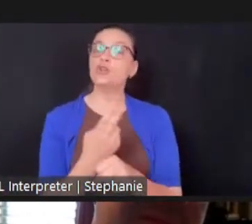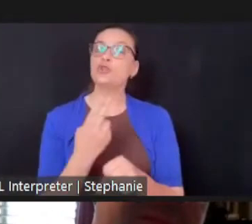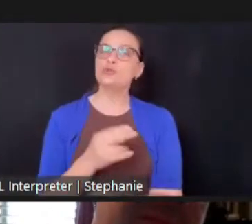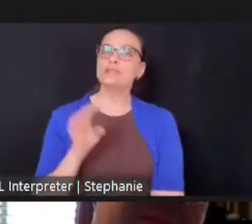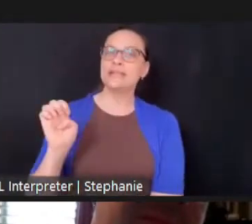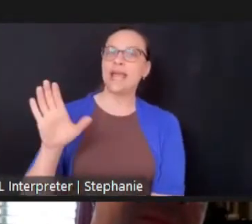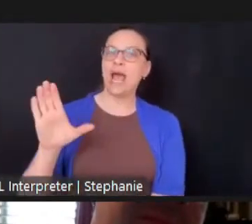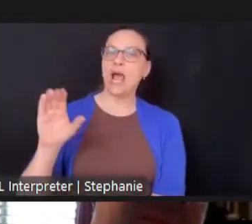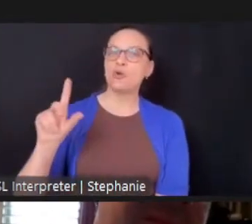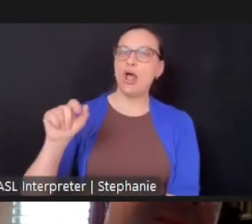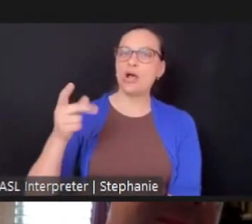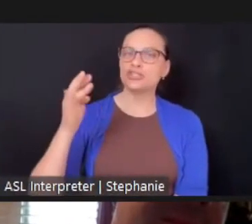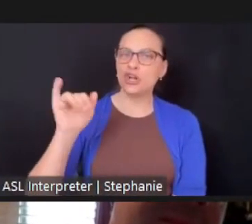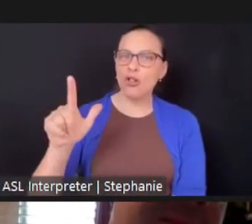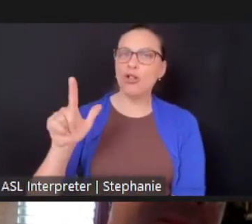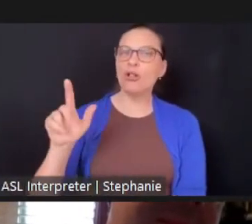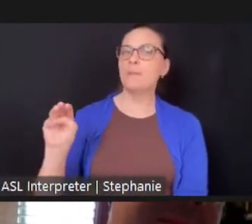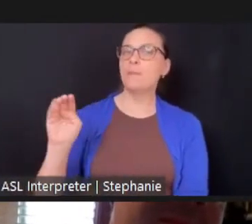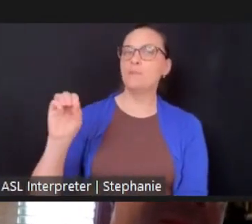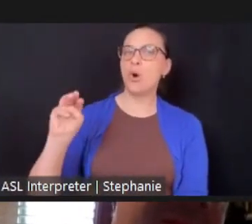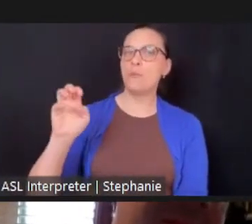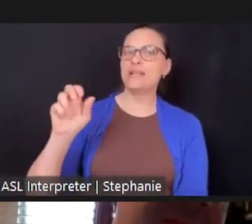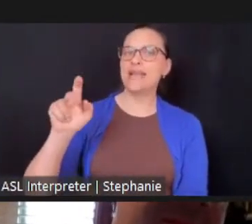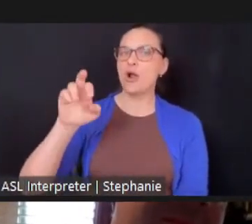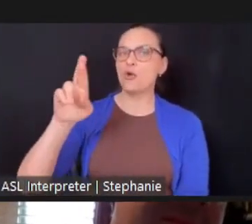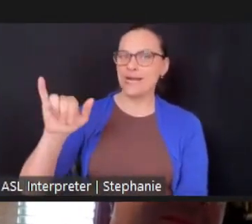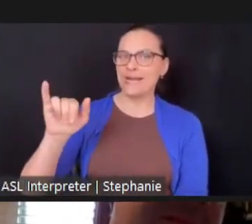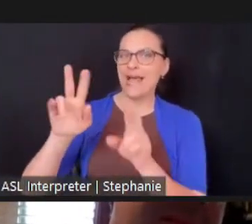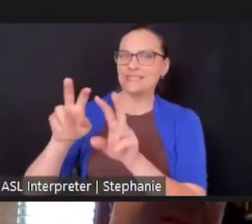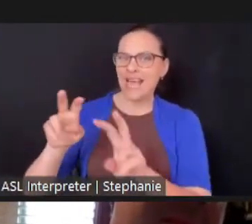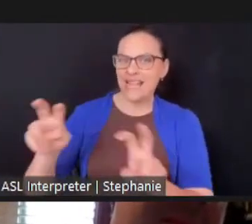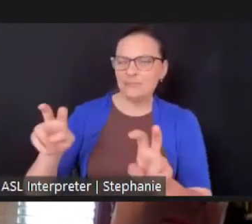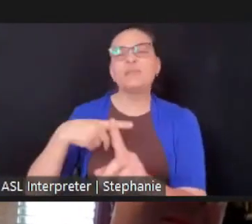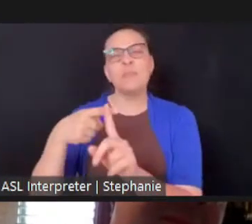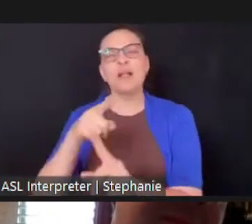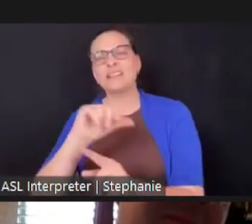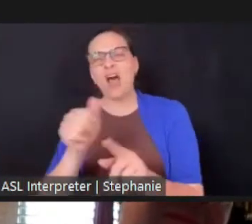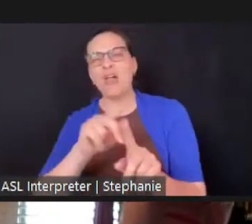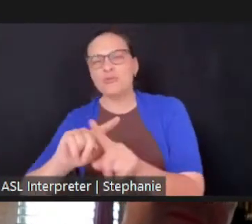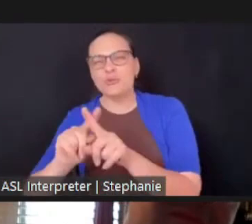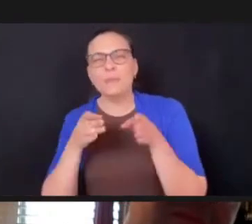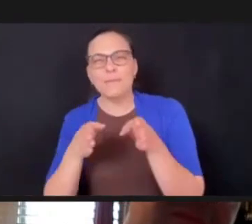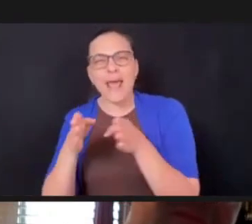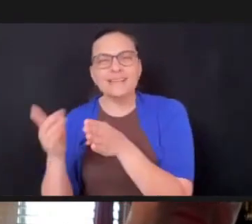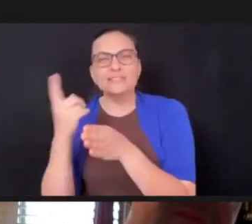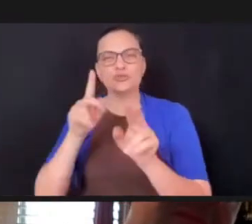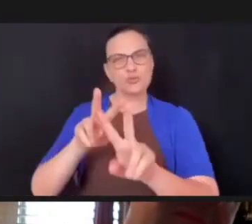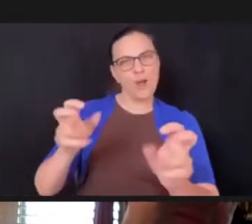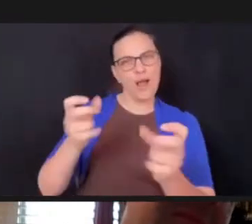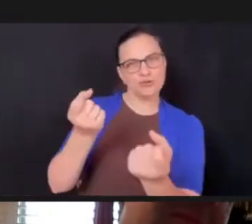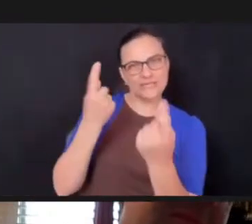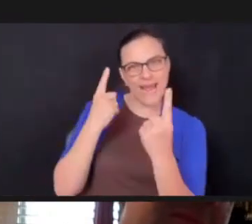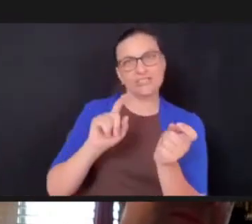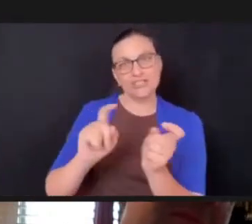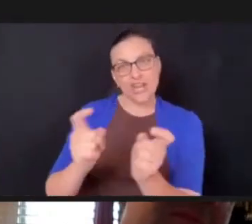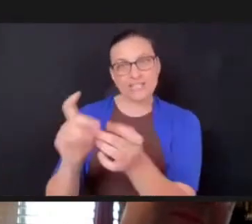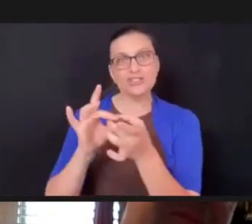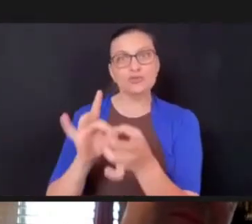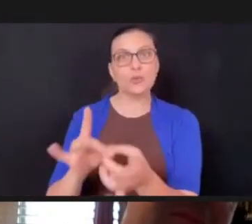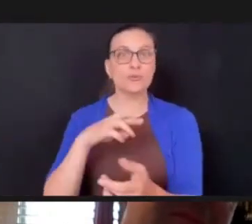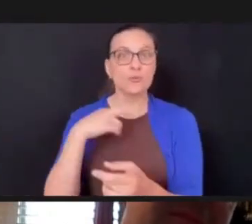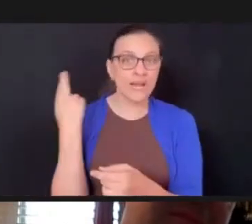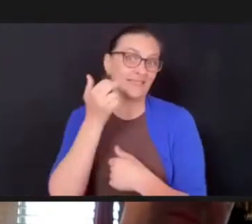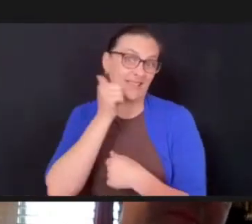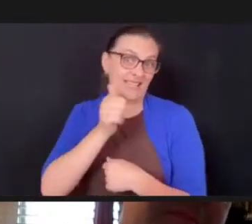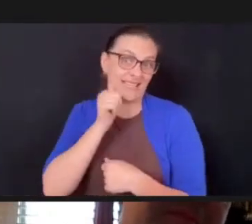ecological momentary assessment and other methods to understand changes in risk in daily life. I grew